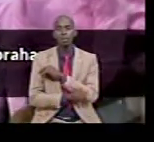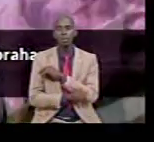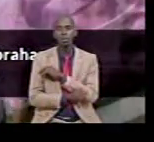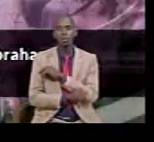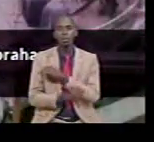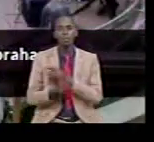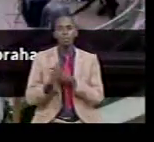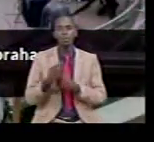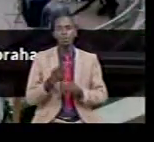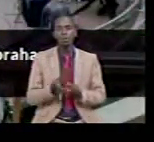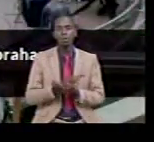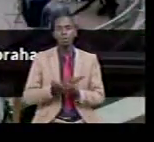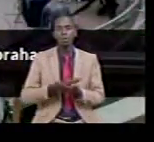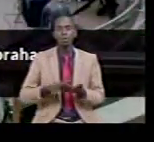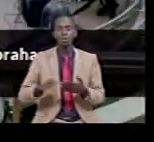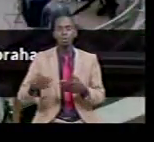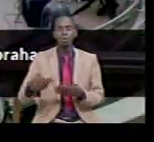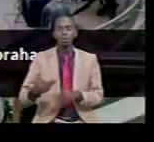Abraham, one holy